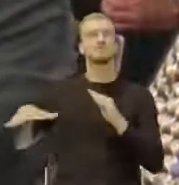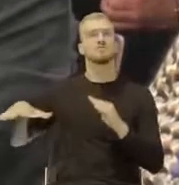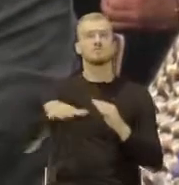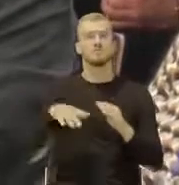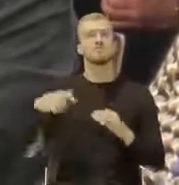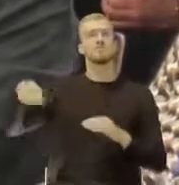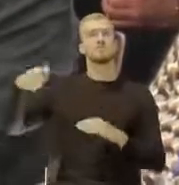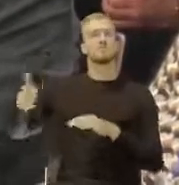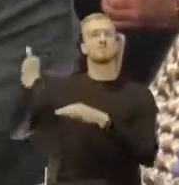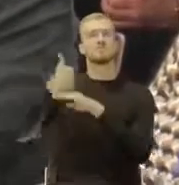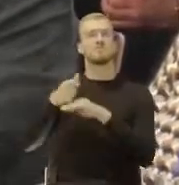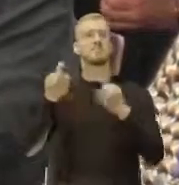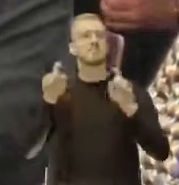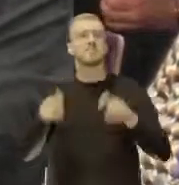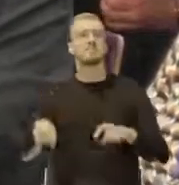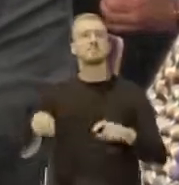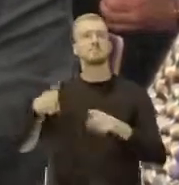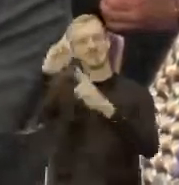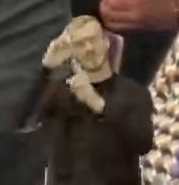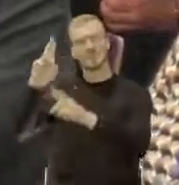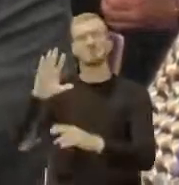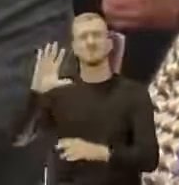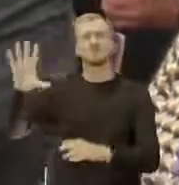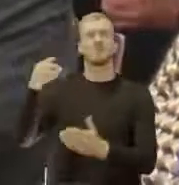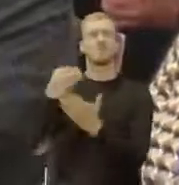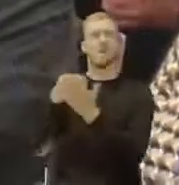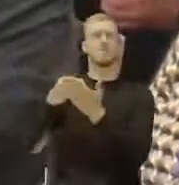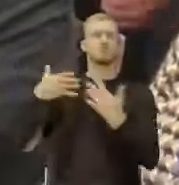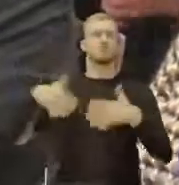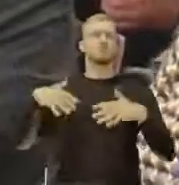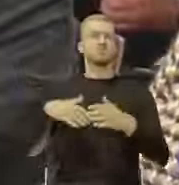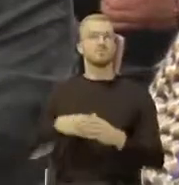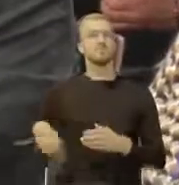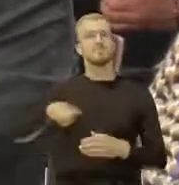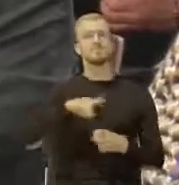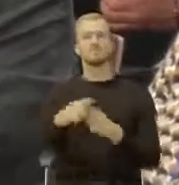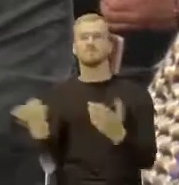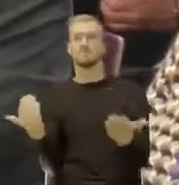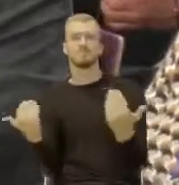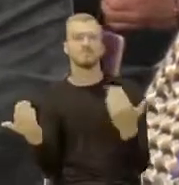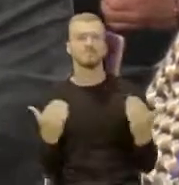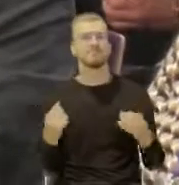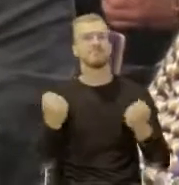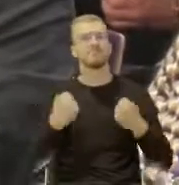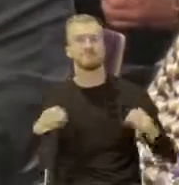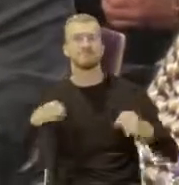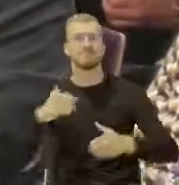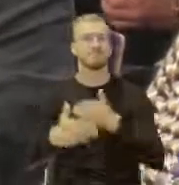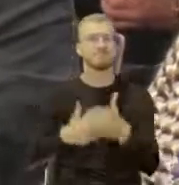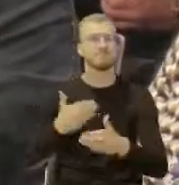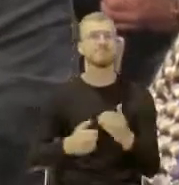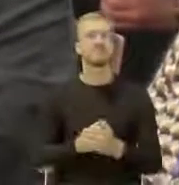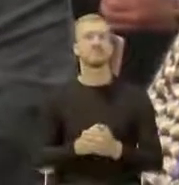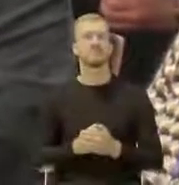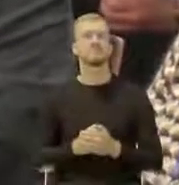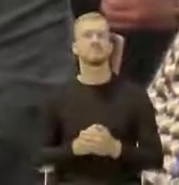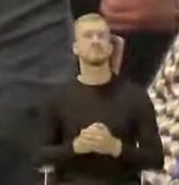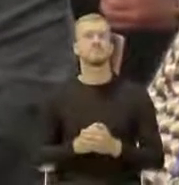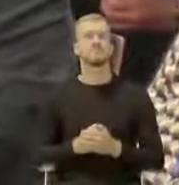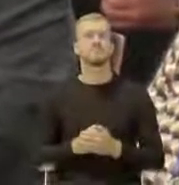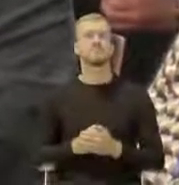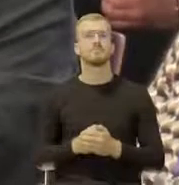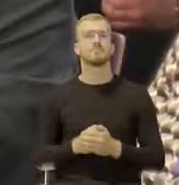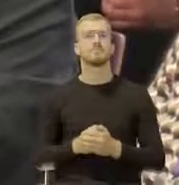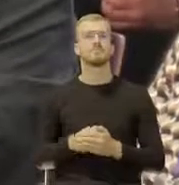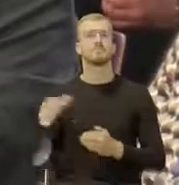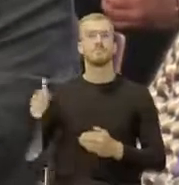to bring everyone on board. The role of local and regional governments as a lever for transformation is becoming